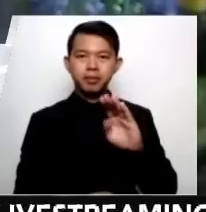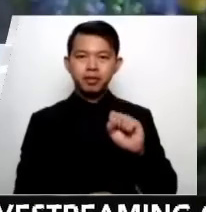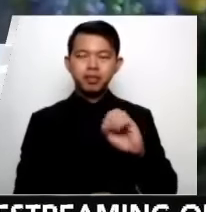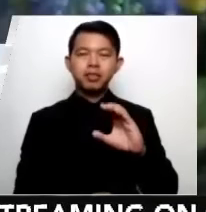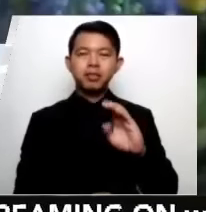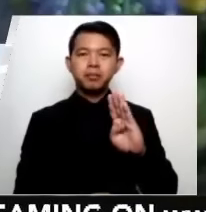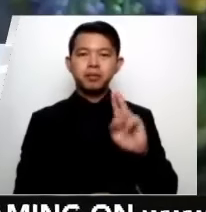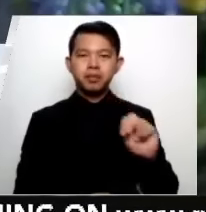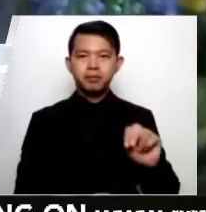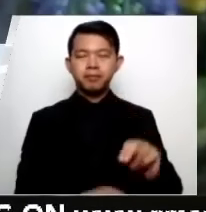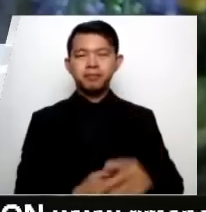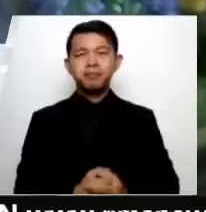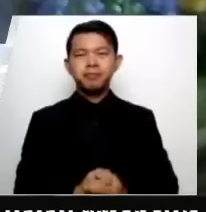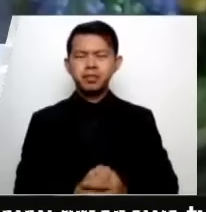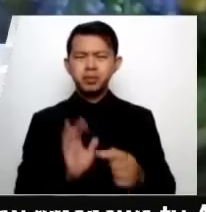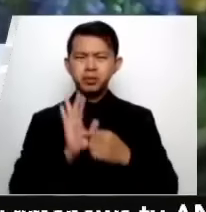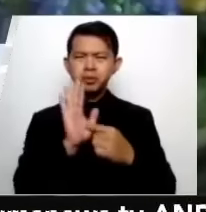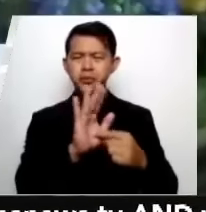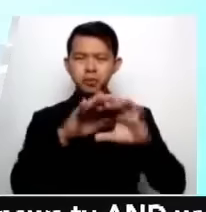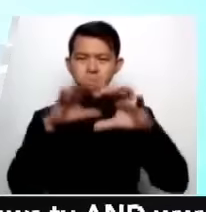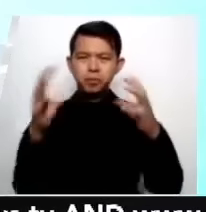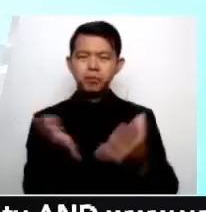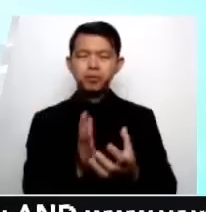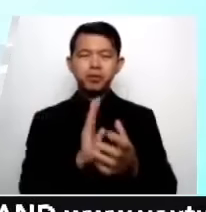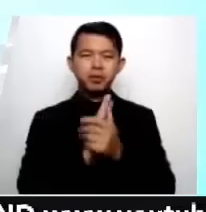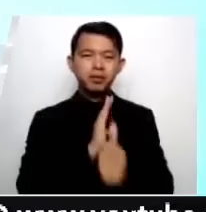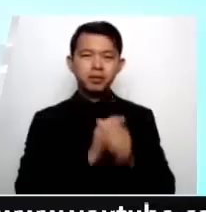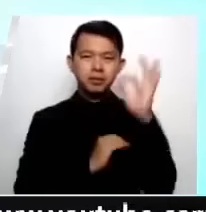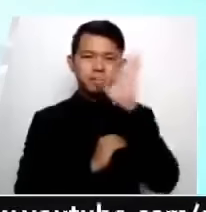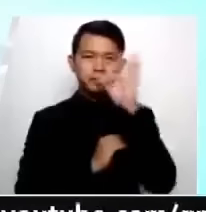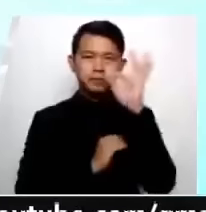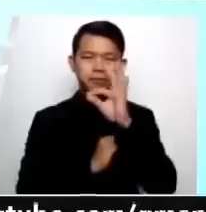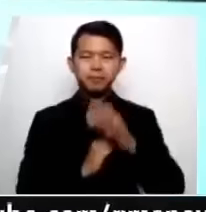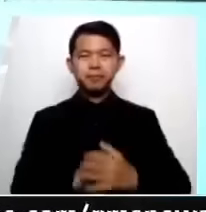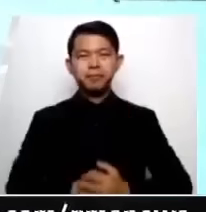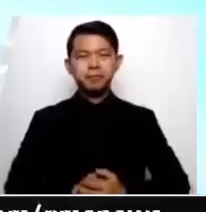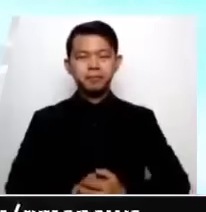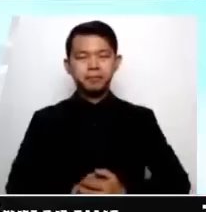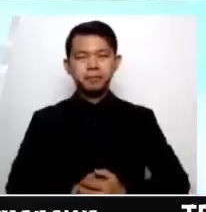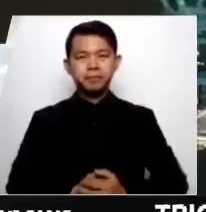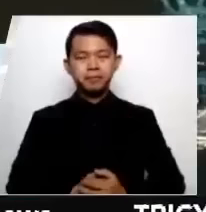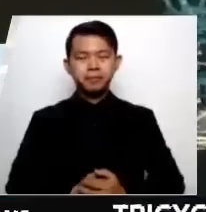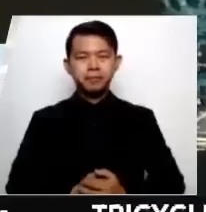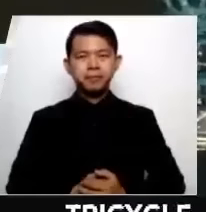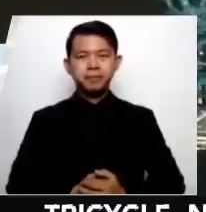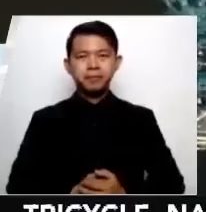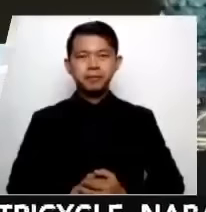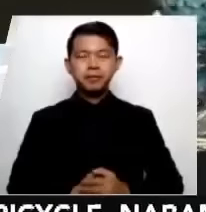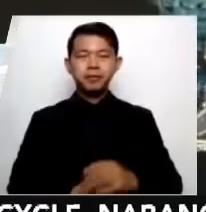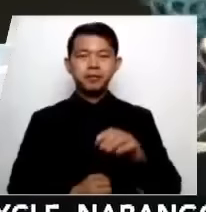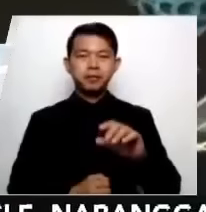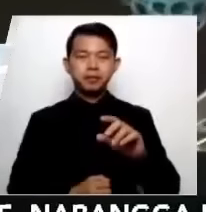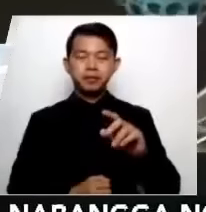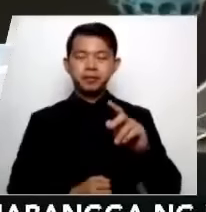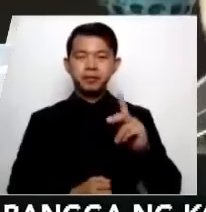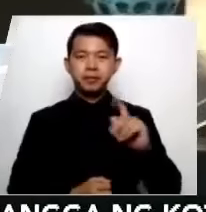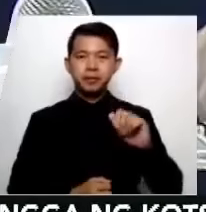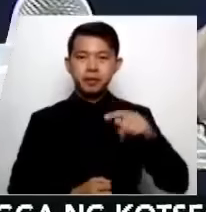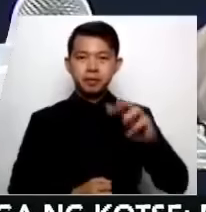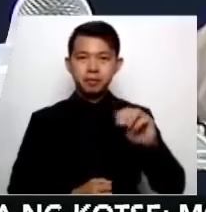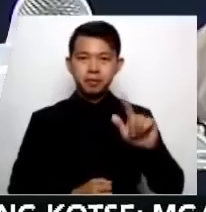ipakita natin sa buong mundo yung galing ng Pilipino. Sa panig naman ng kapamilya, pumirma sina ABS-CBN Chairman Mark L.